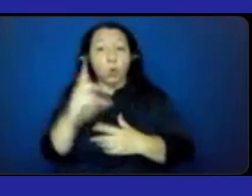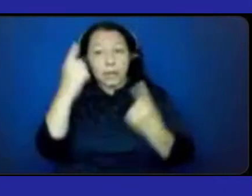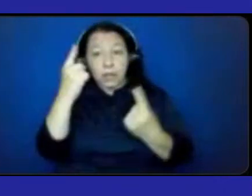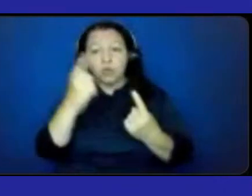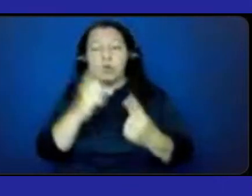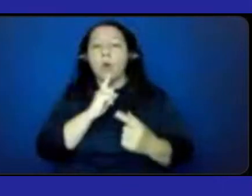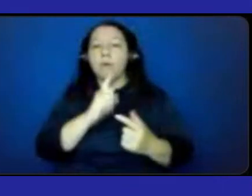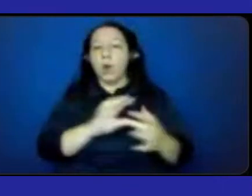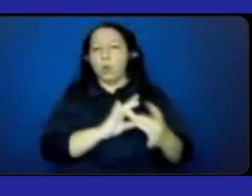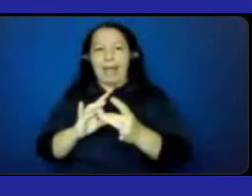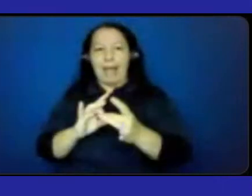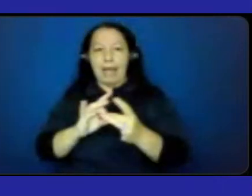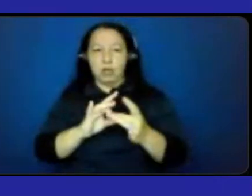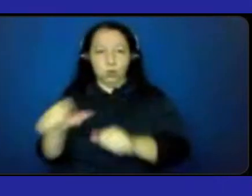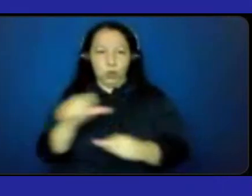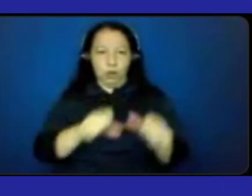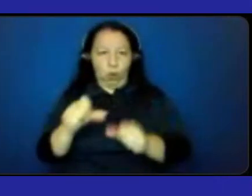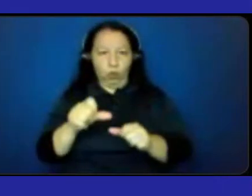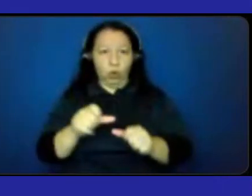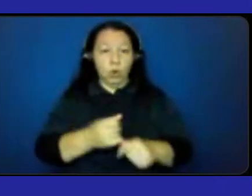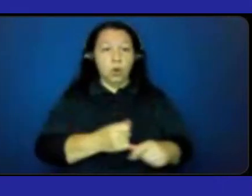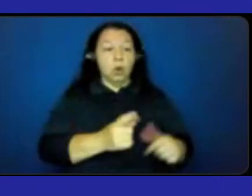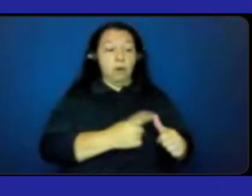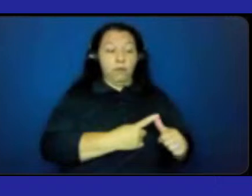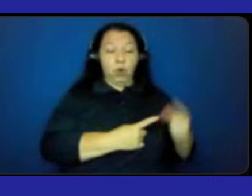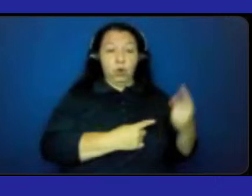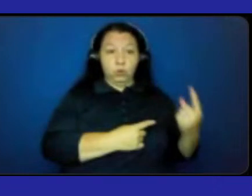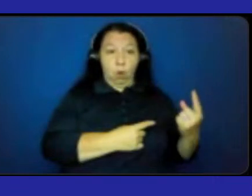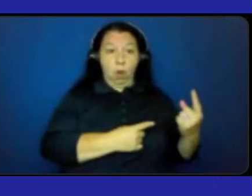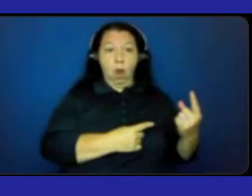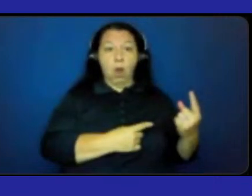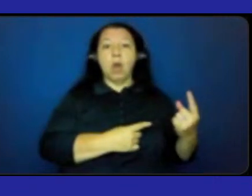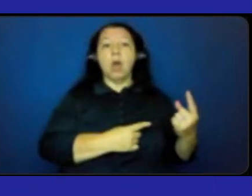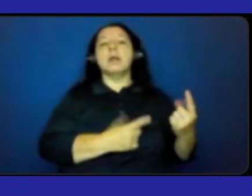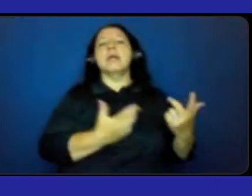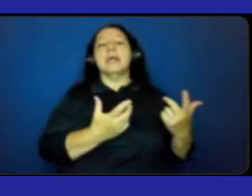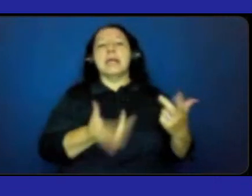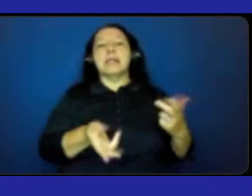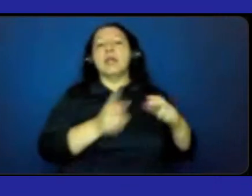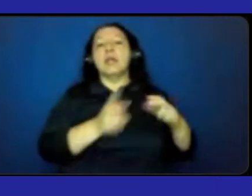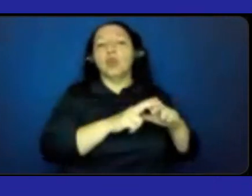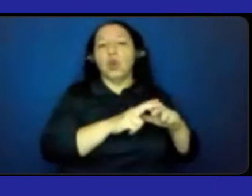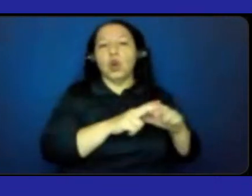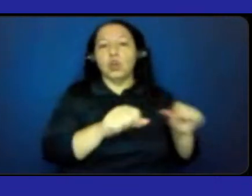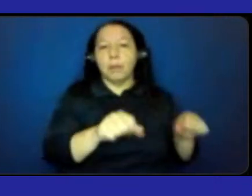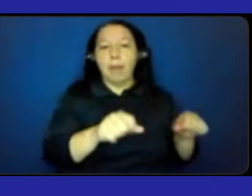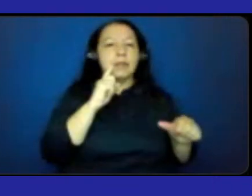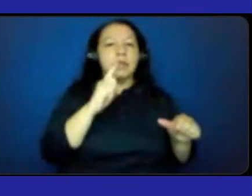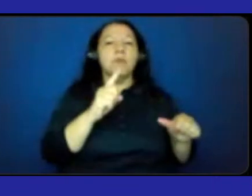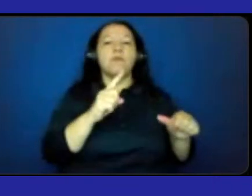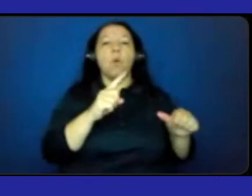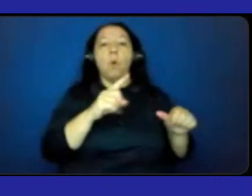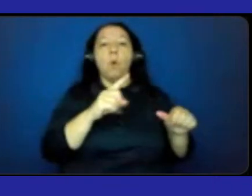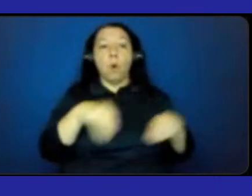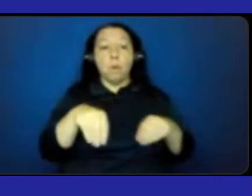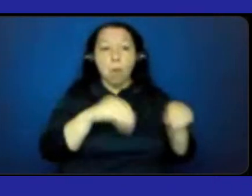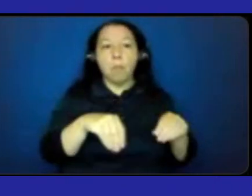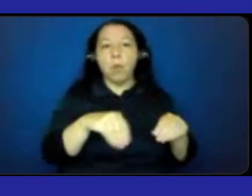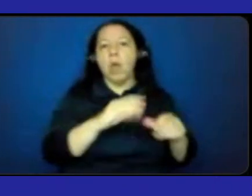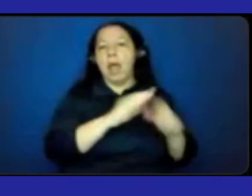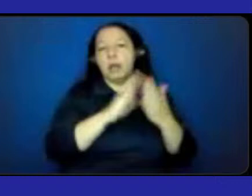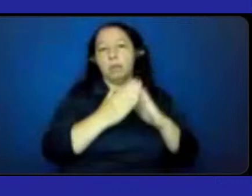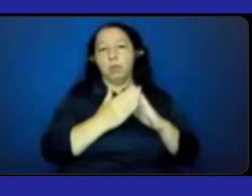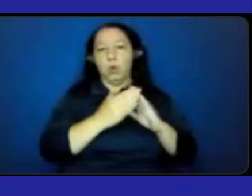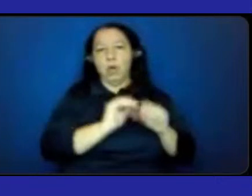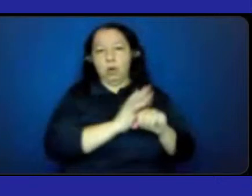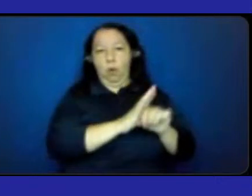other. One is a surge capacity for mobile and community COVID testing, and the second one